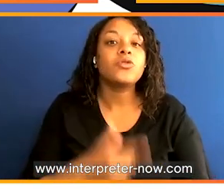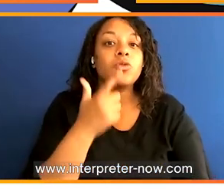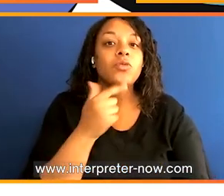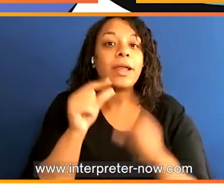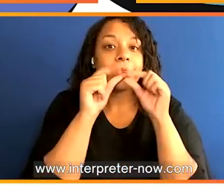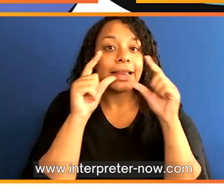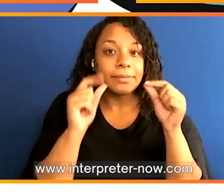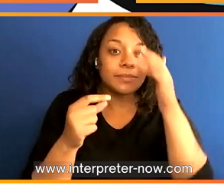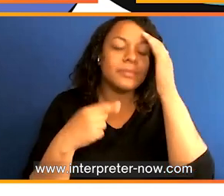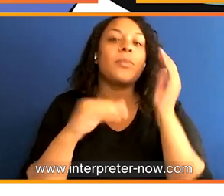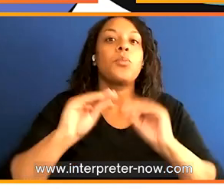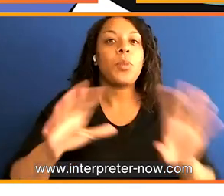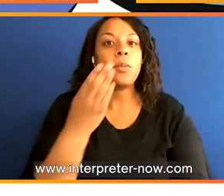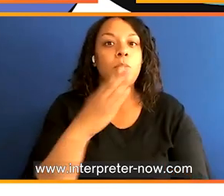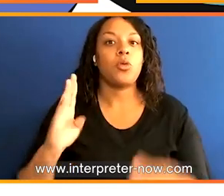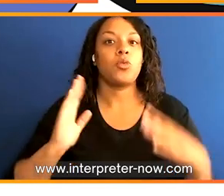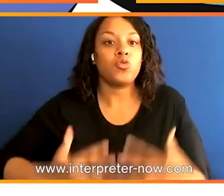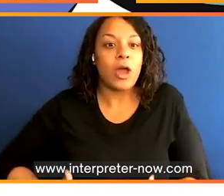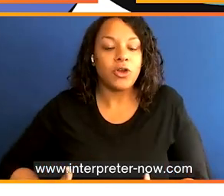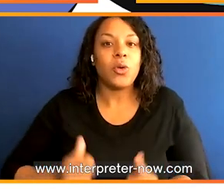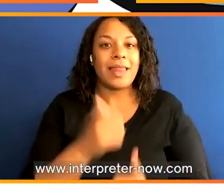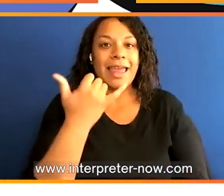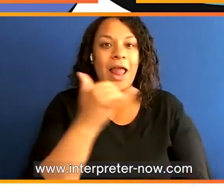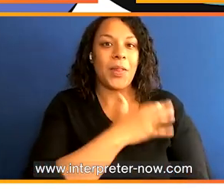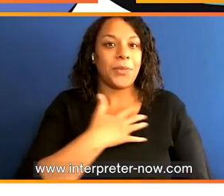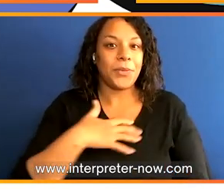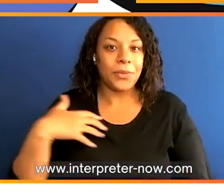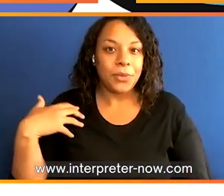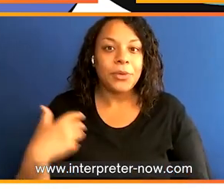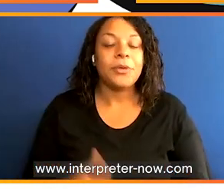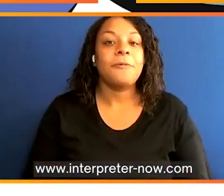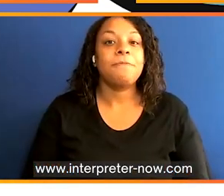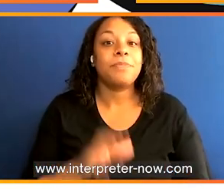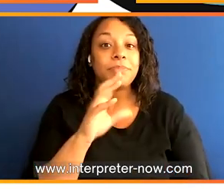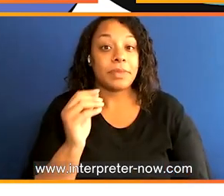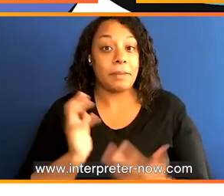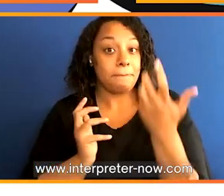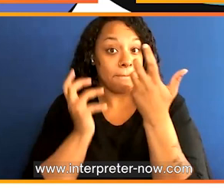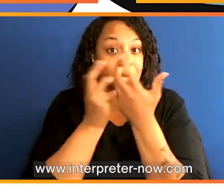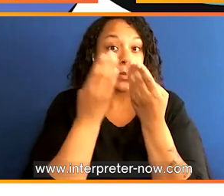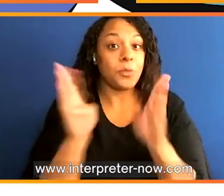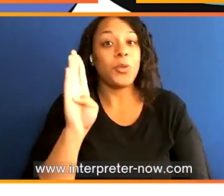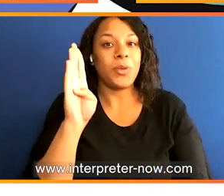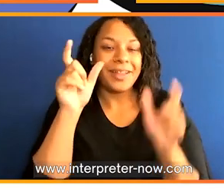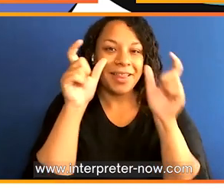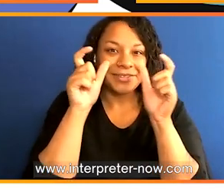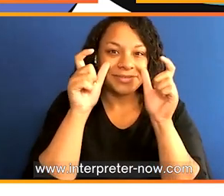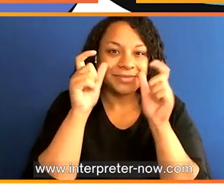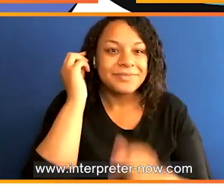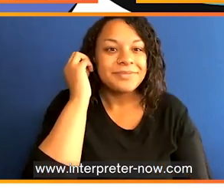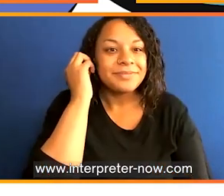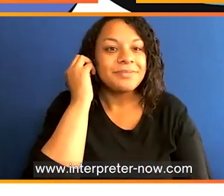have a bright blue sweater with yellow on it, and equally matching blue glasses on. And